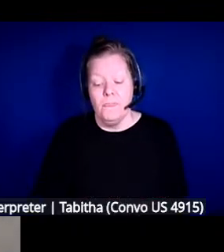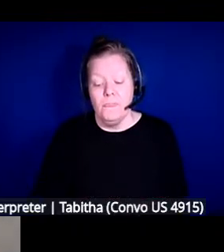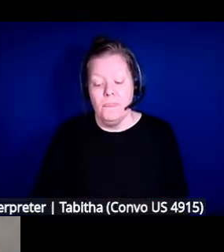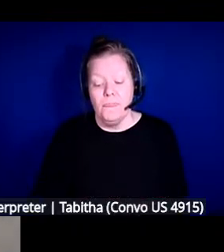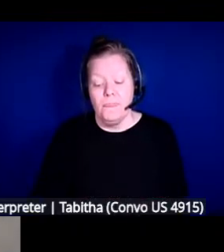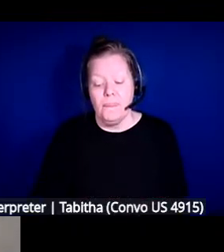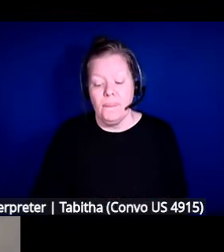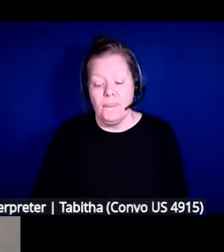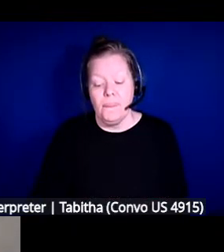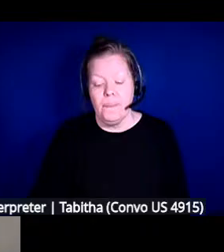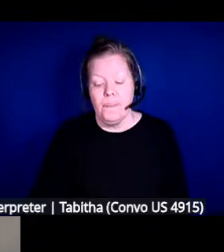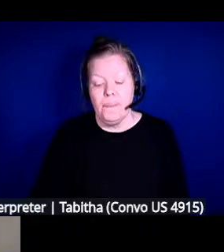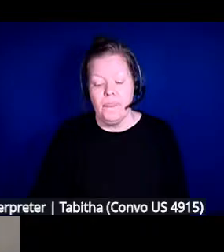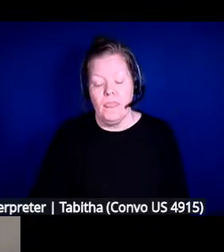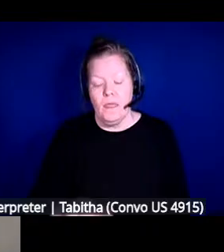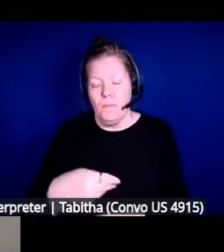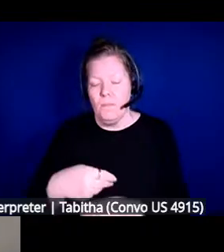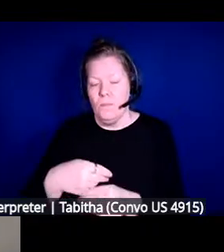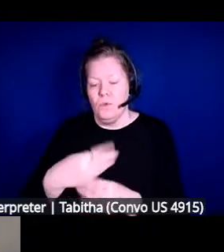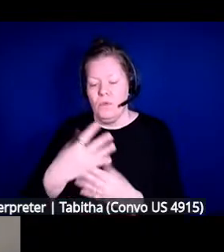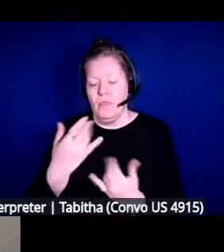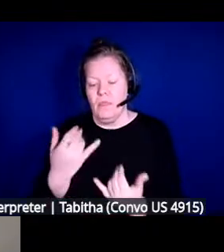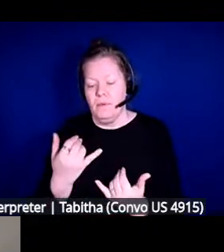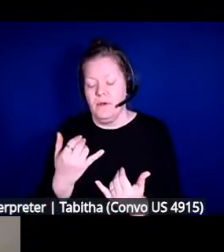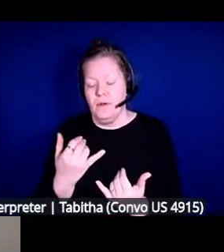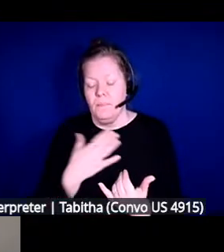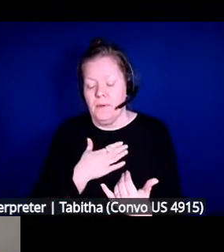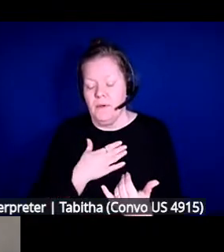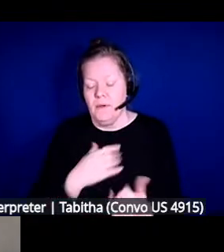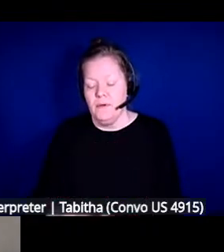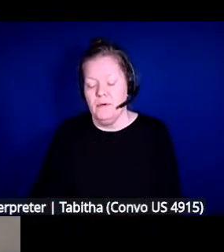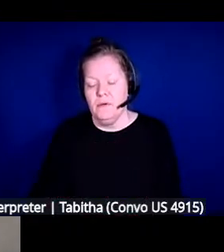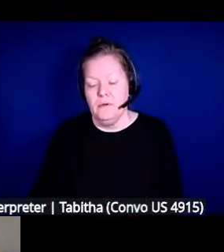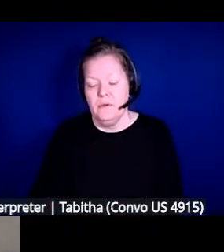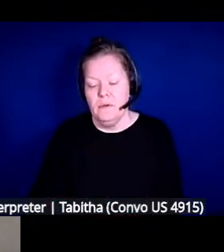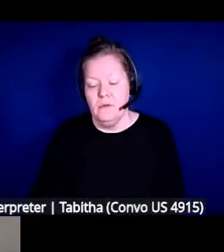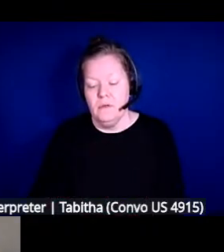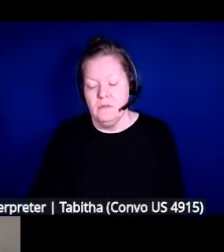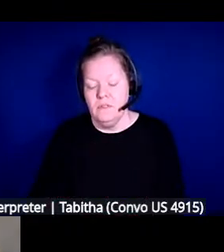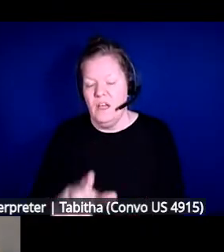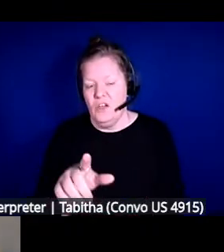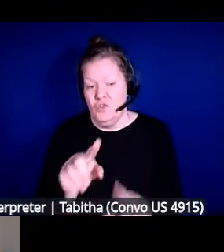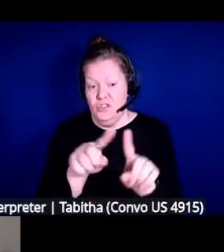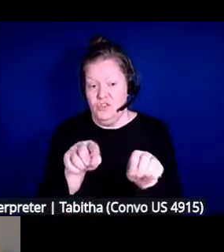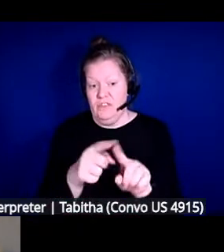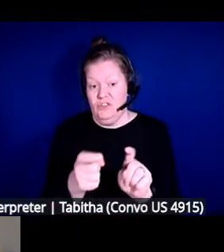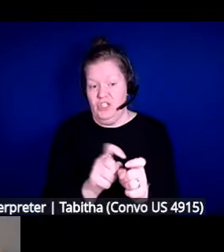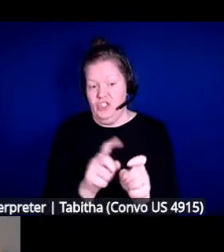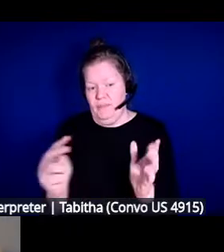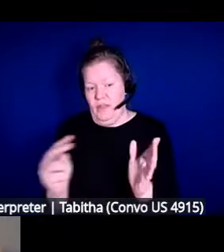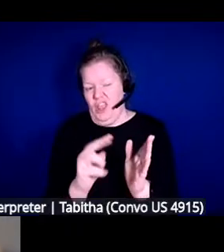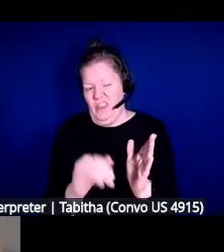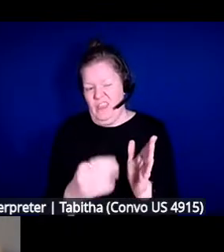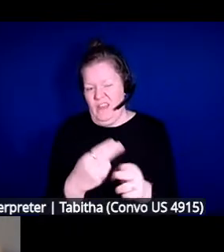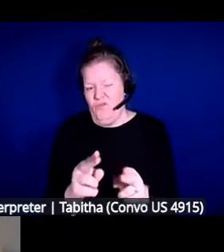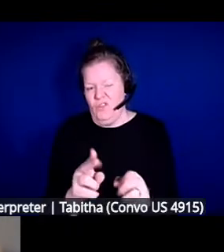which I will pull mine up right now, and I'm going to change your screens and make you look at that for a second.